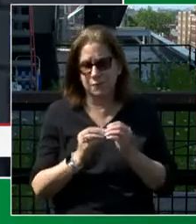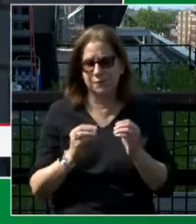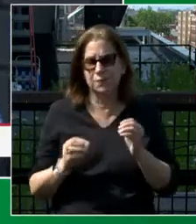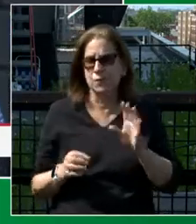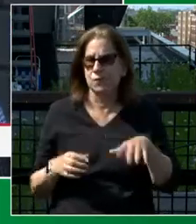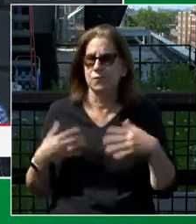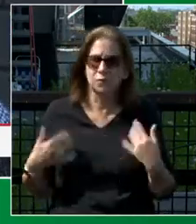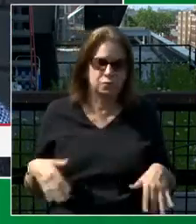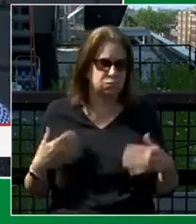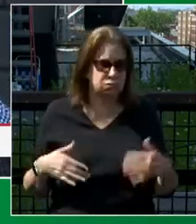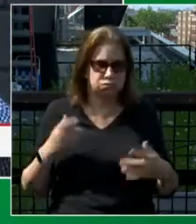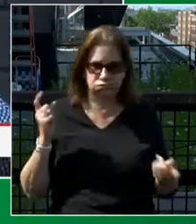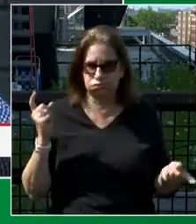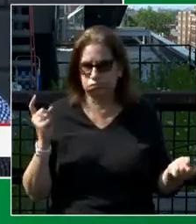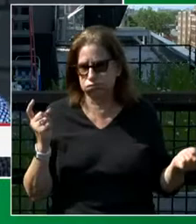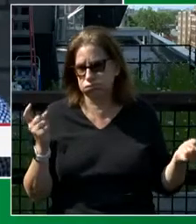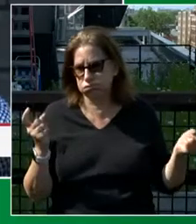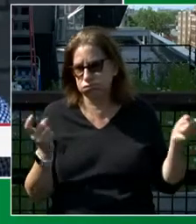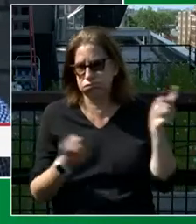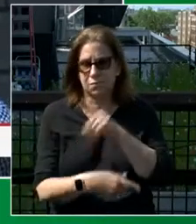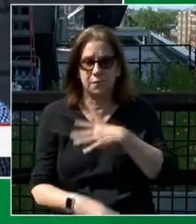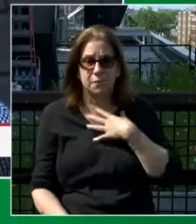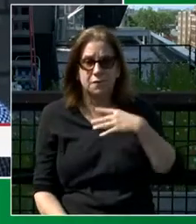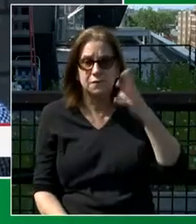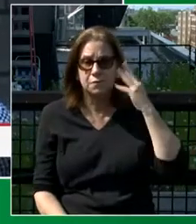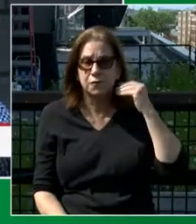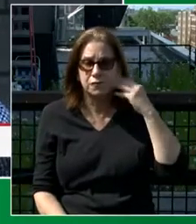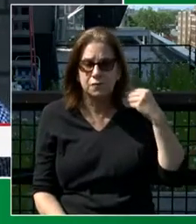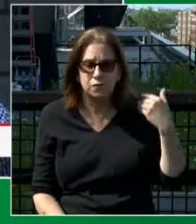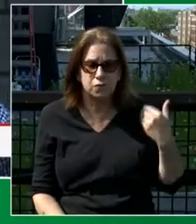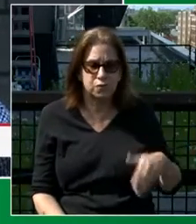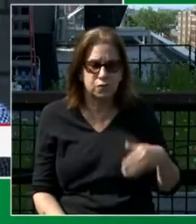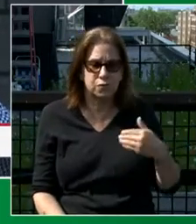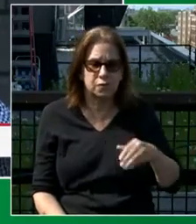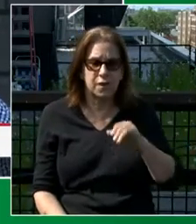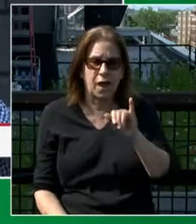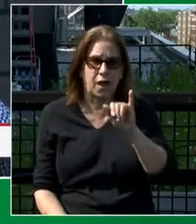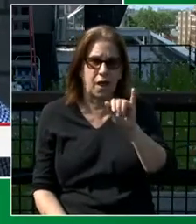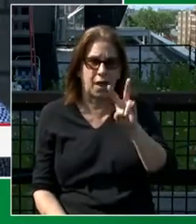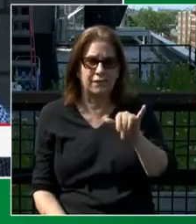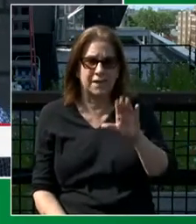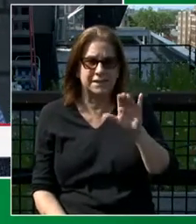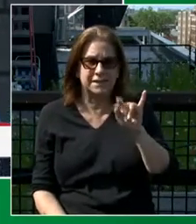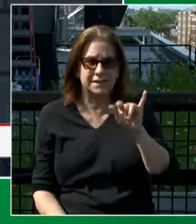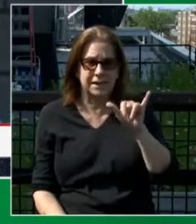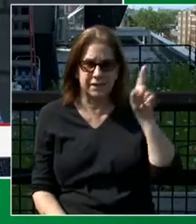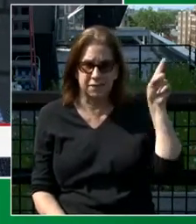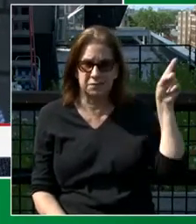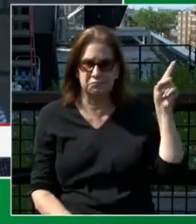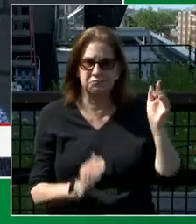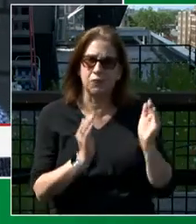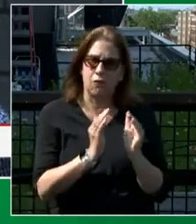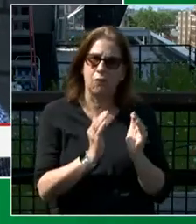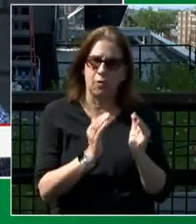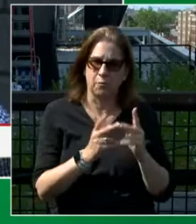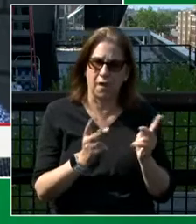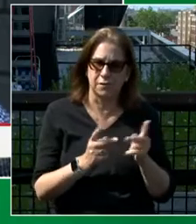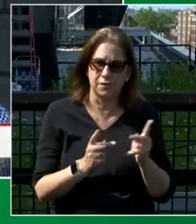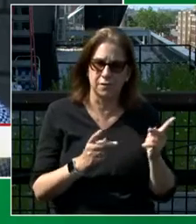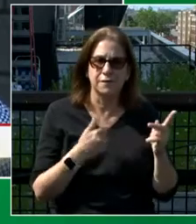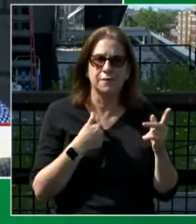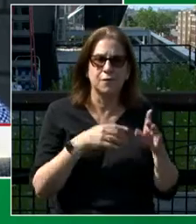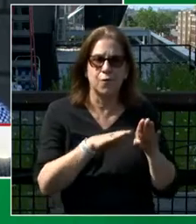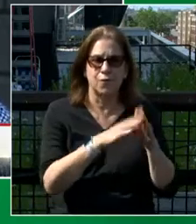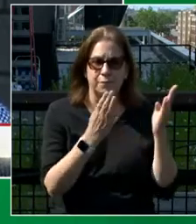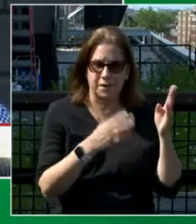have about 75 food and beverage small businesses that were operating out of there. So when the pandemic first started, we saw a lot of